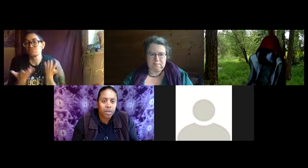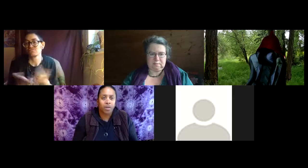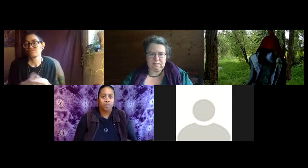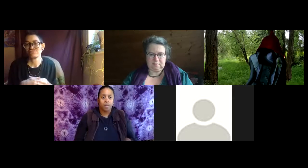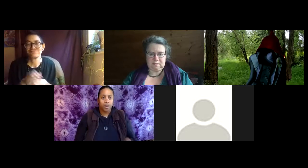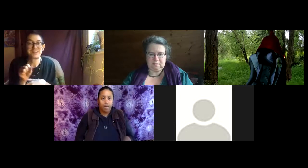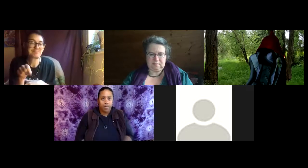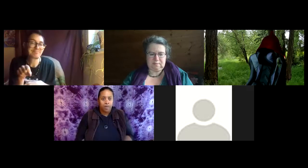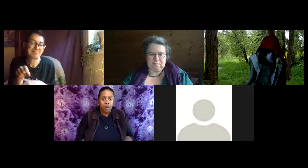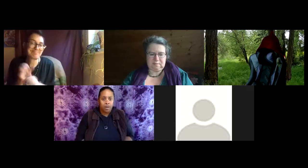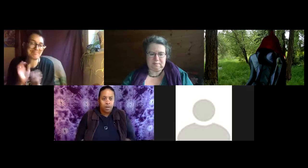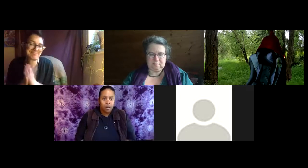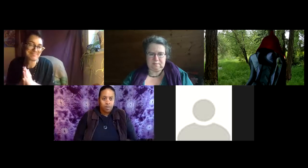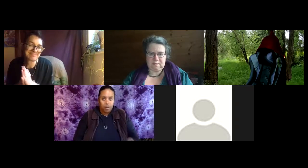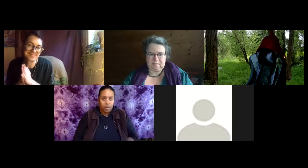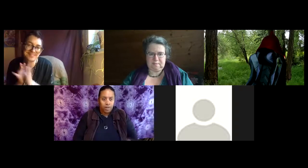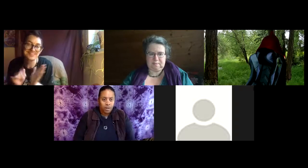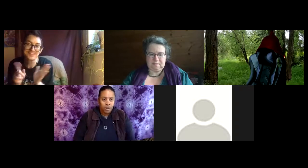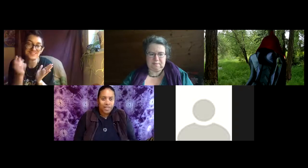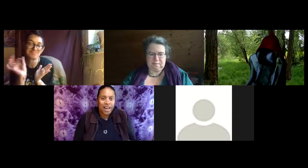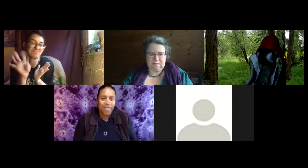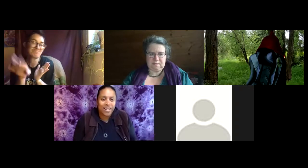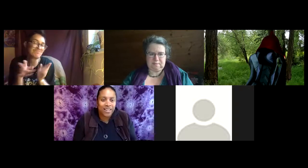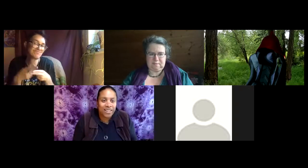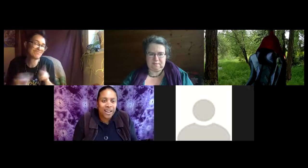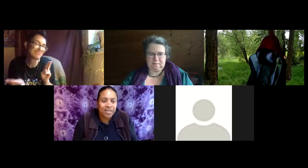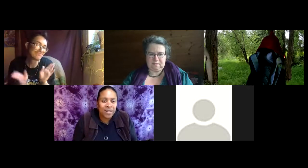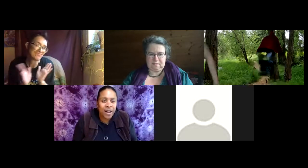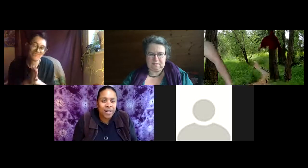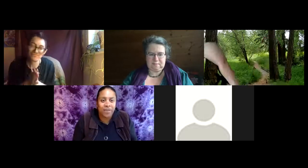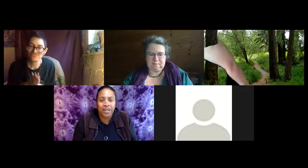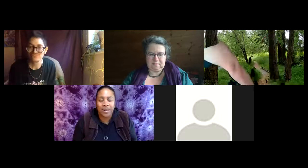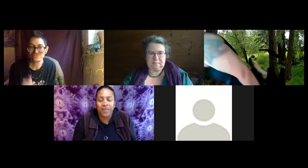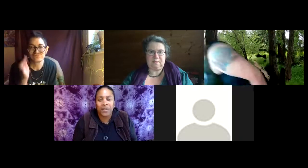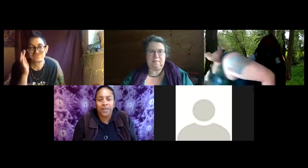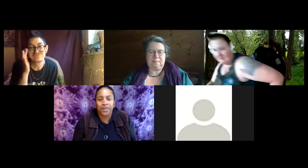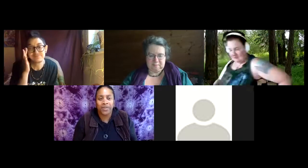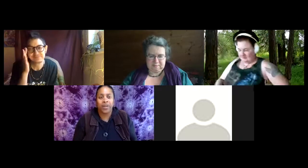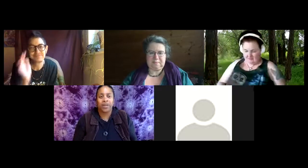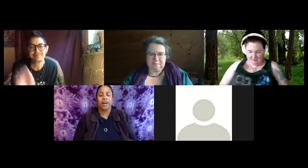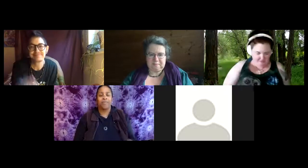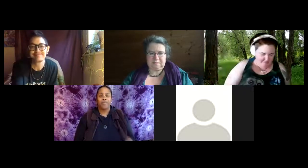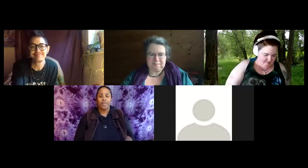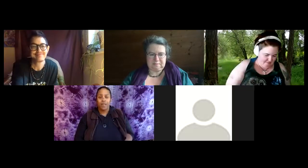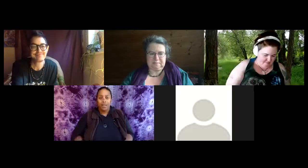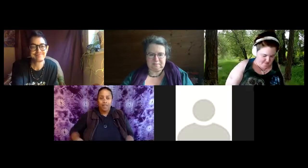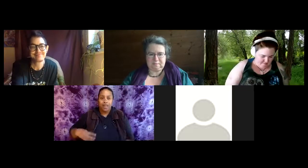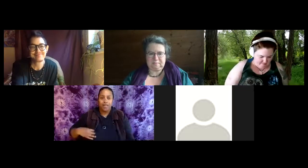And so, yeah, we'll see how that turns out. And so I just wanted to give you a really short